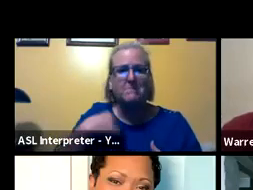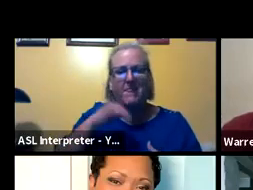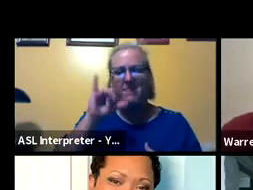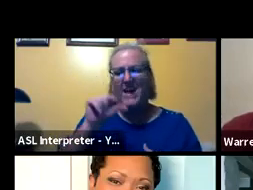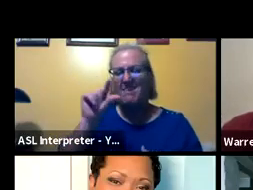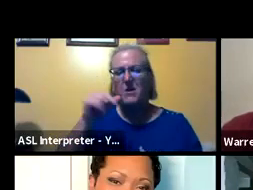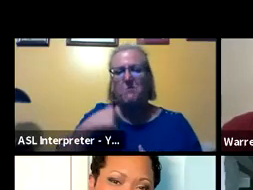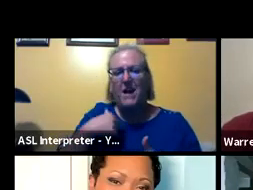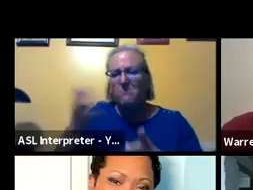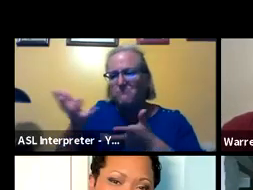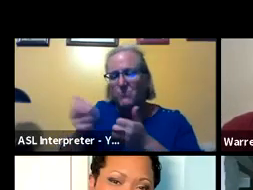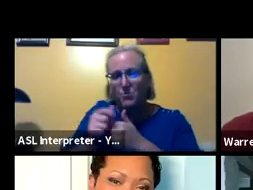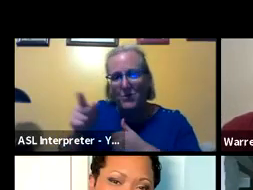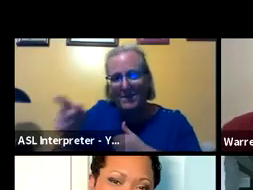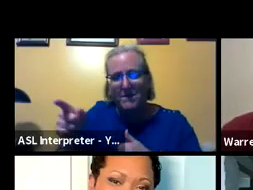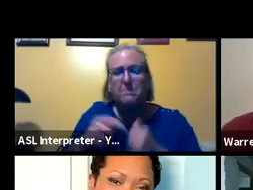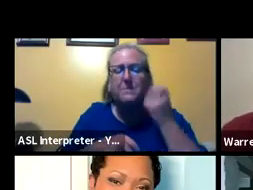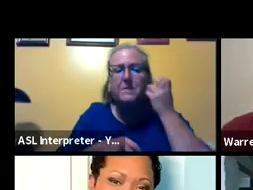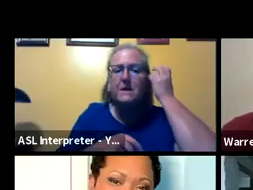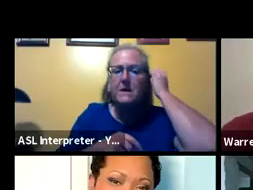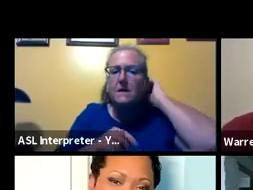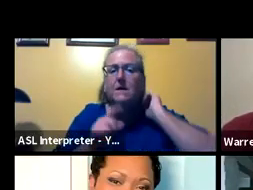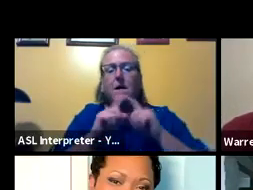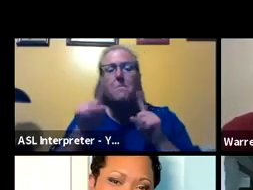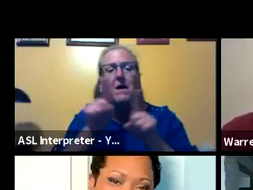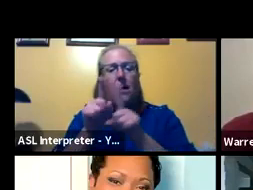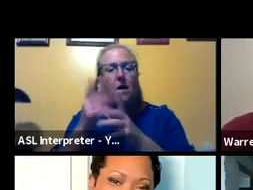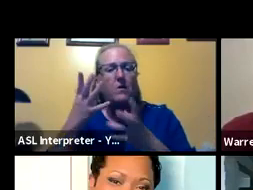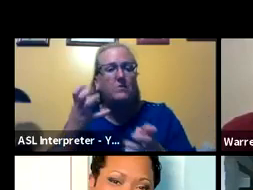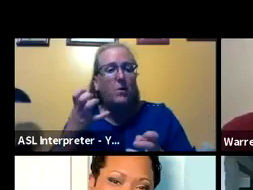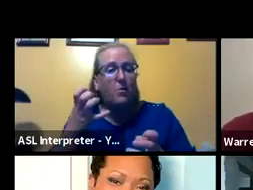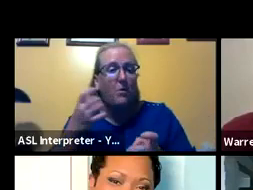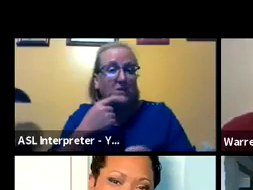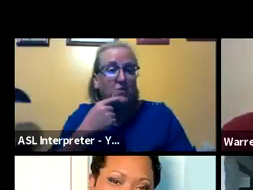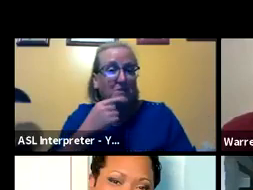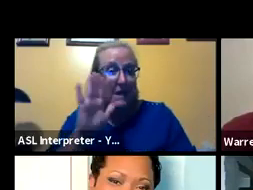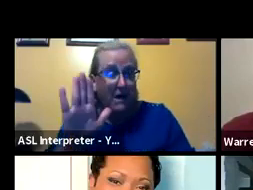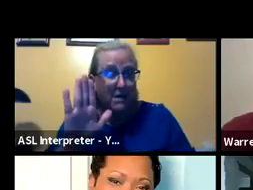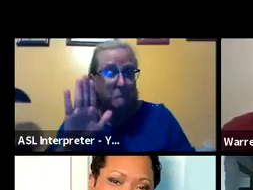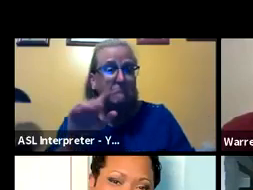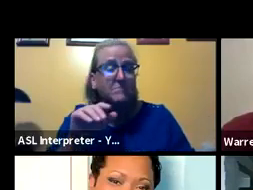and followed up. But I also kind of want to point out to people that this is